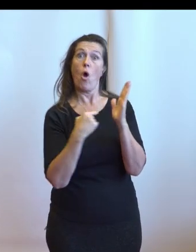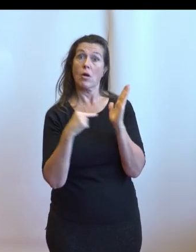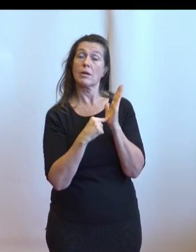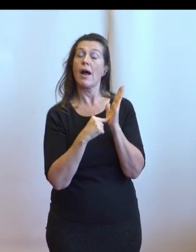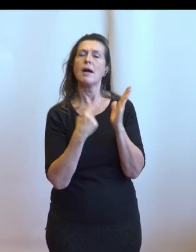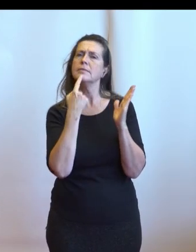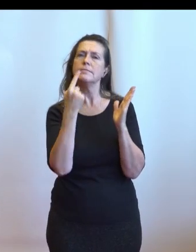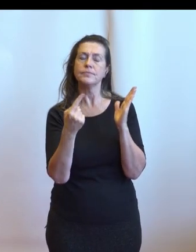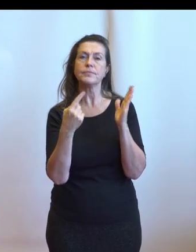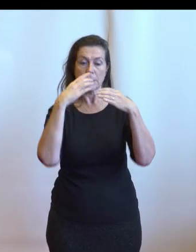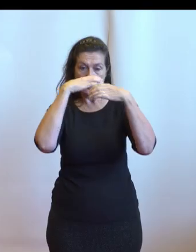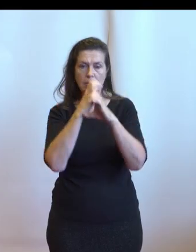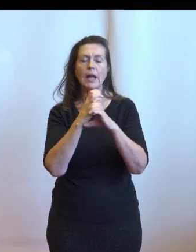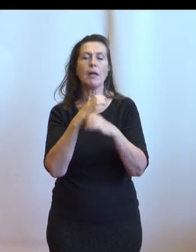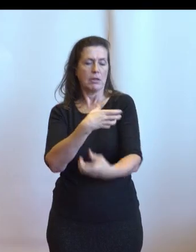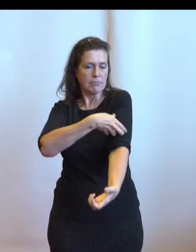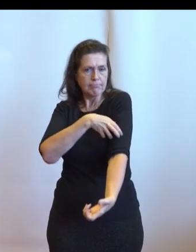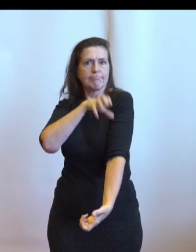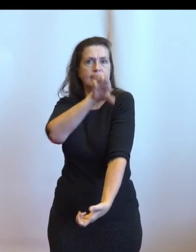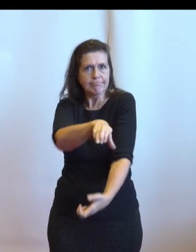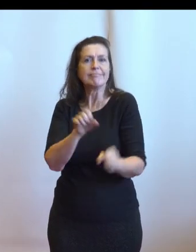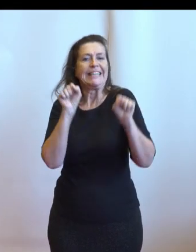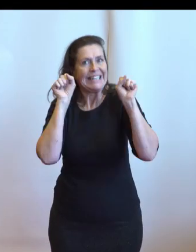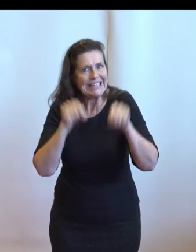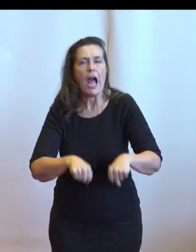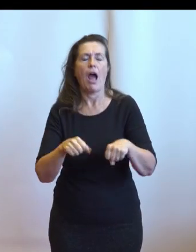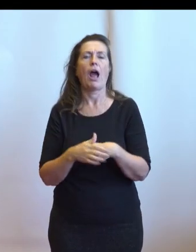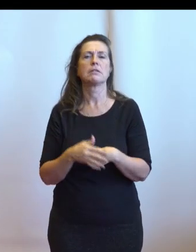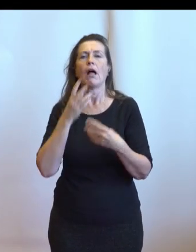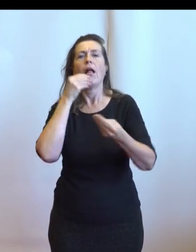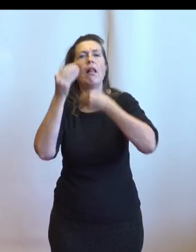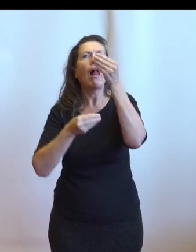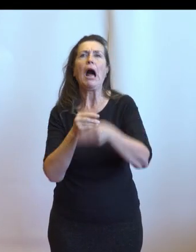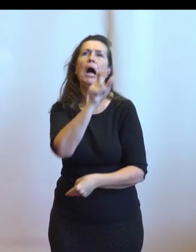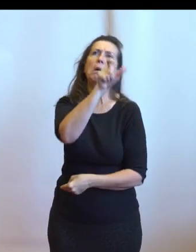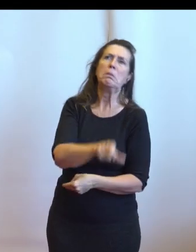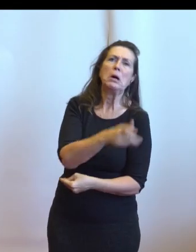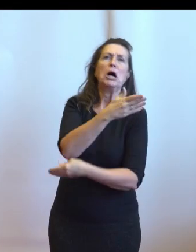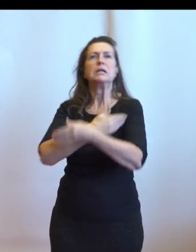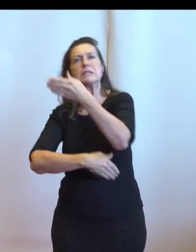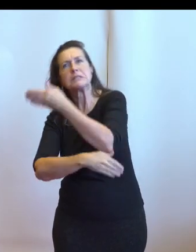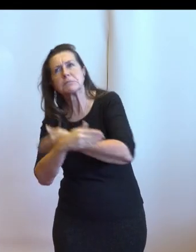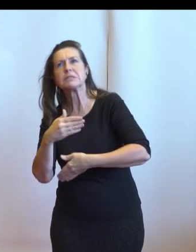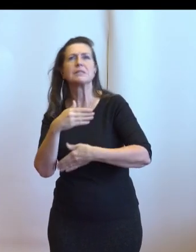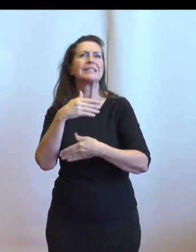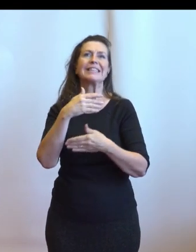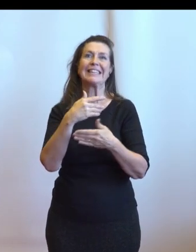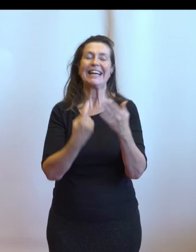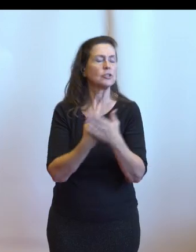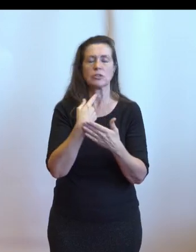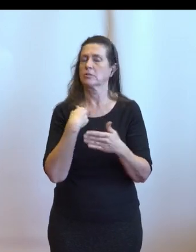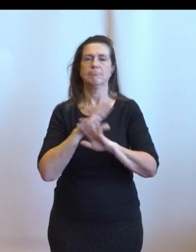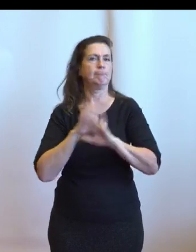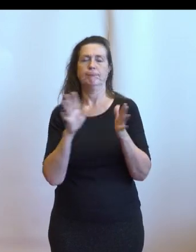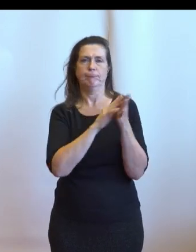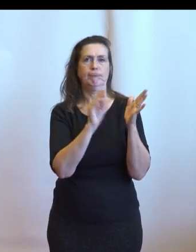is Focus on Enablement. So we don't talk anymore about person with disabilities initiatives at Accenture. We talk